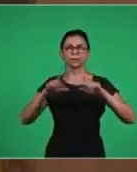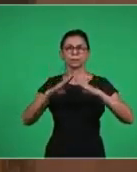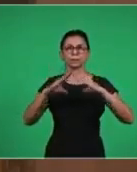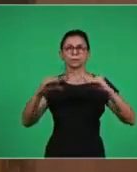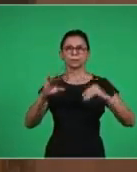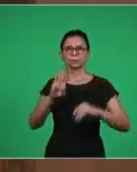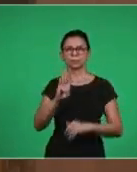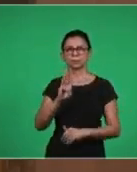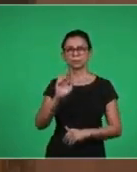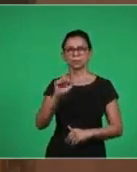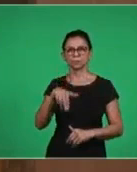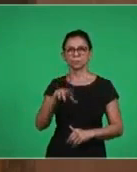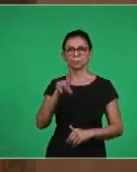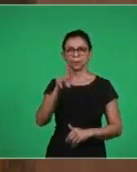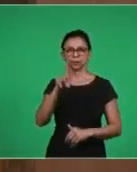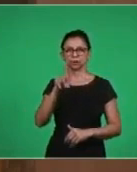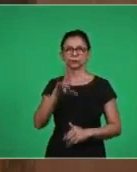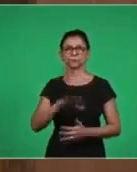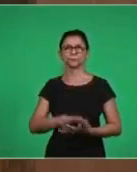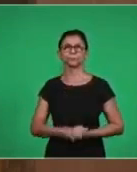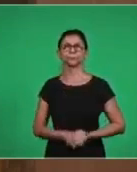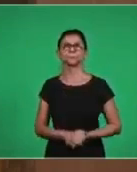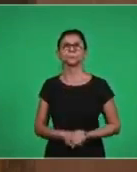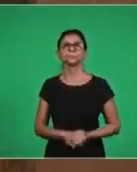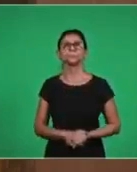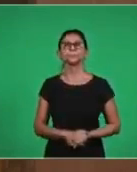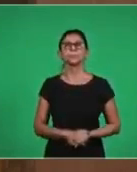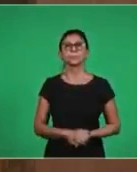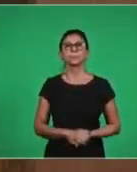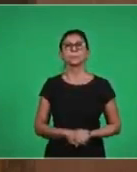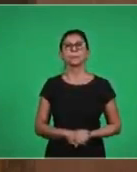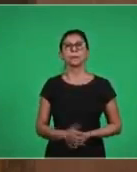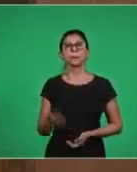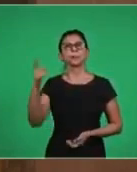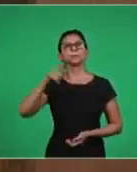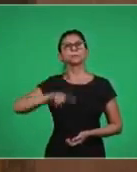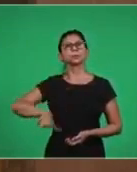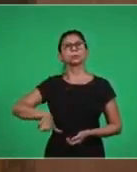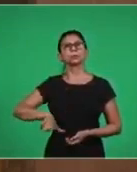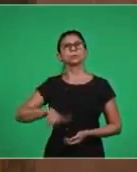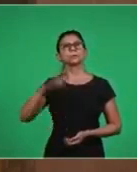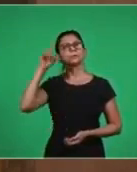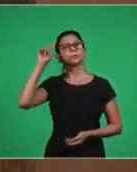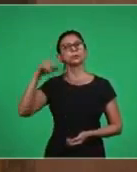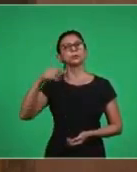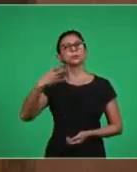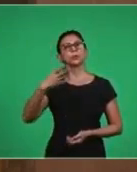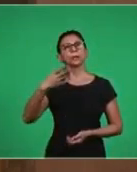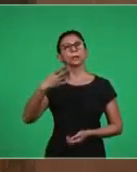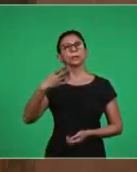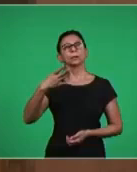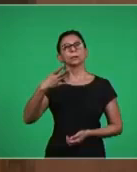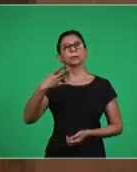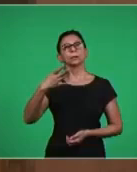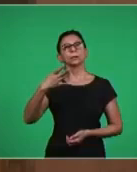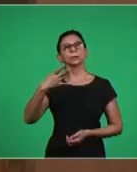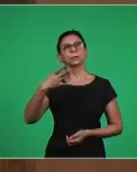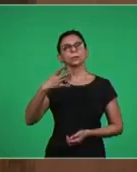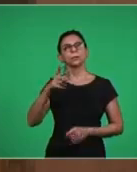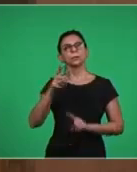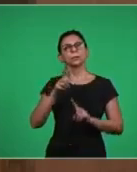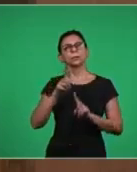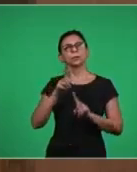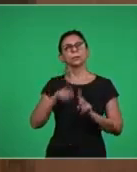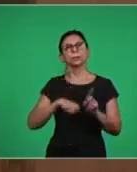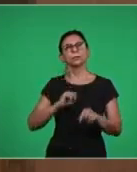Okay, very well. So now let's send us the report of this and of the previous event. That's why we don't